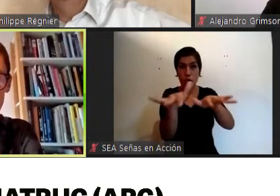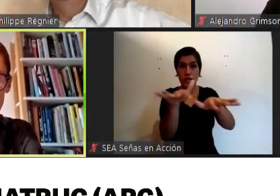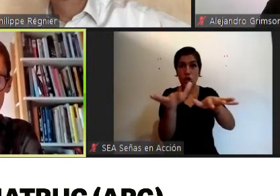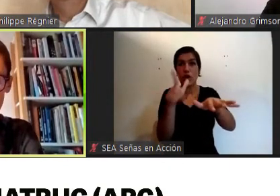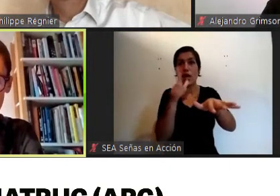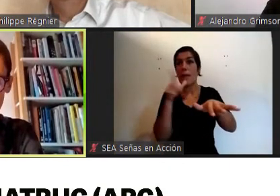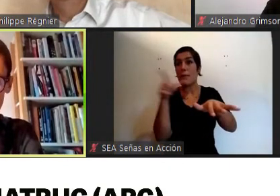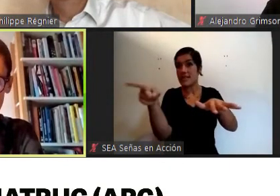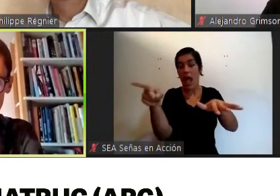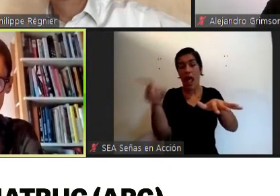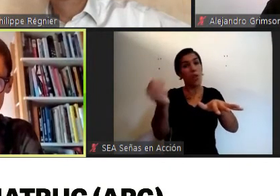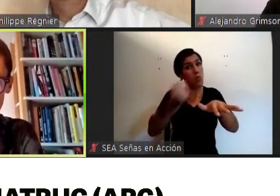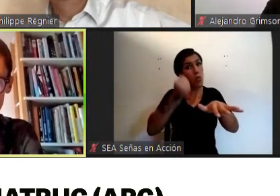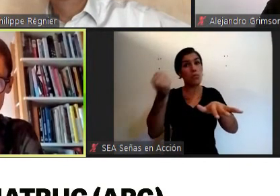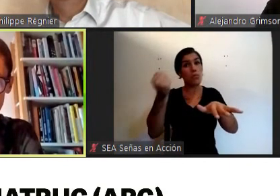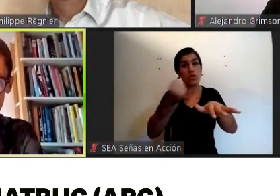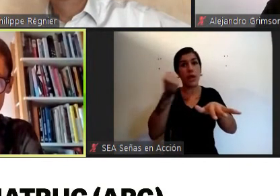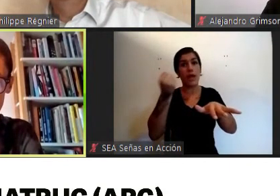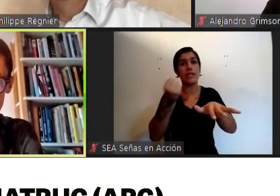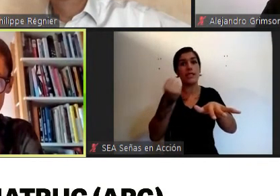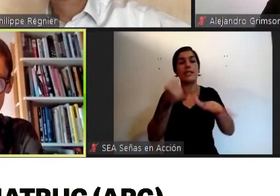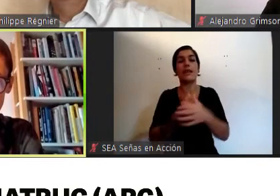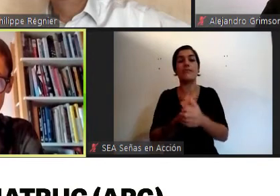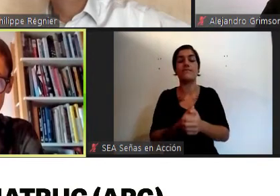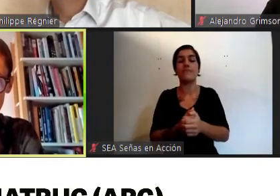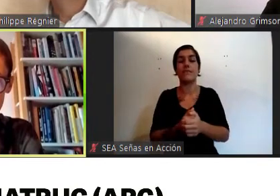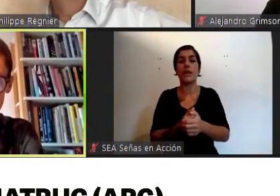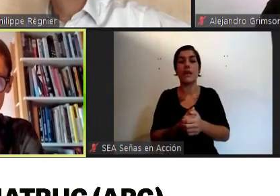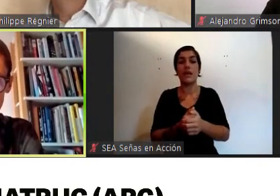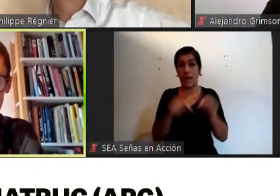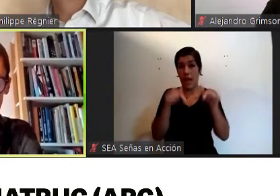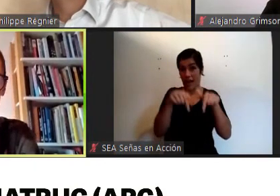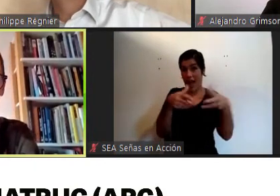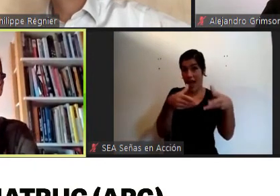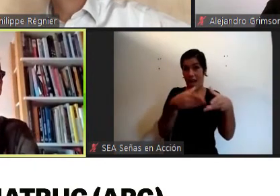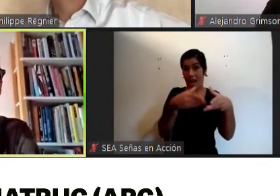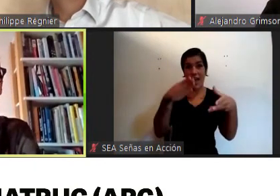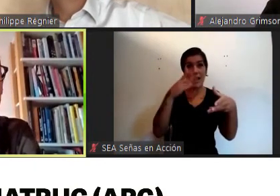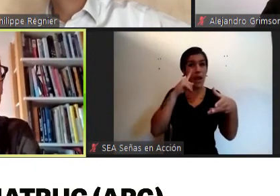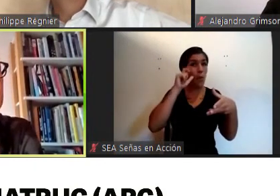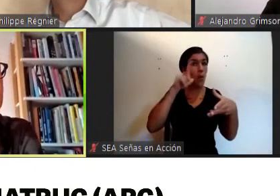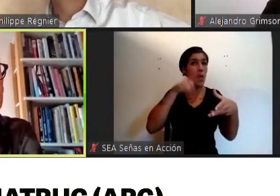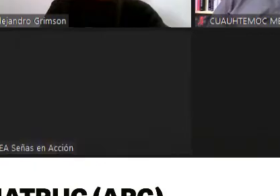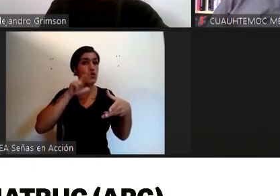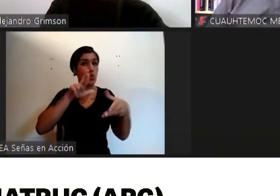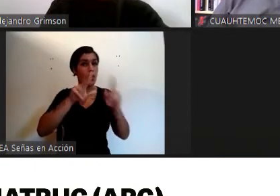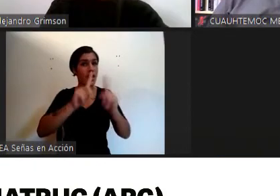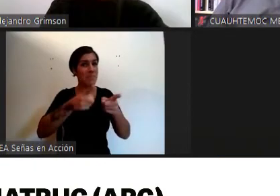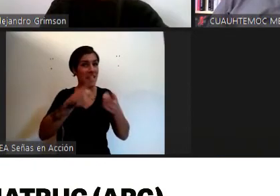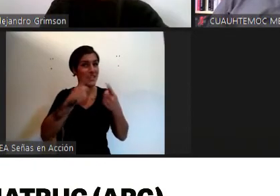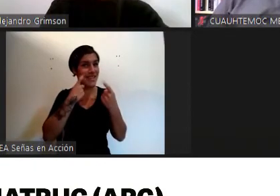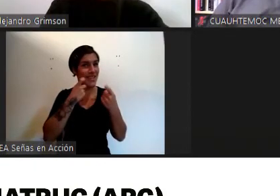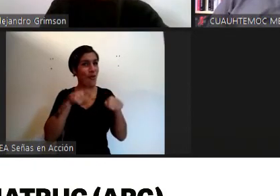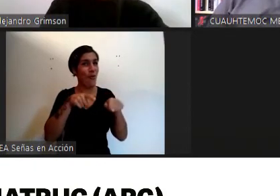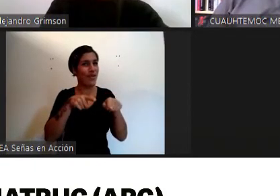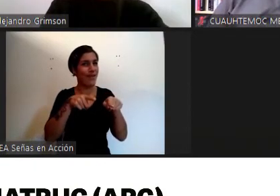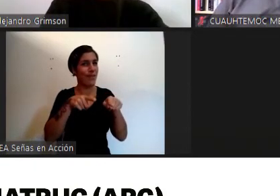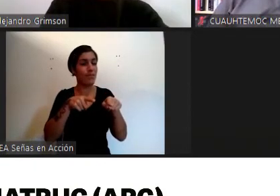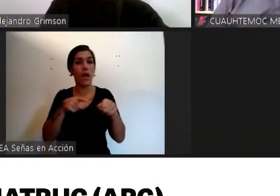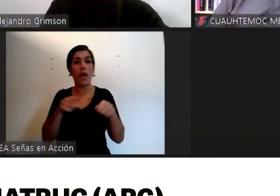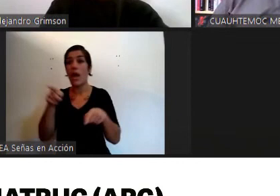that is something that you do consider very key from Bienal Sur. He said that a way